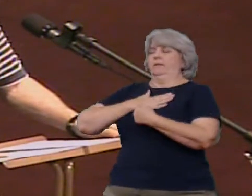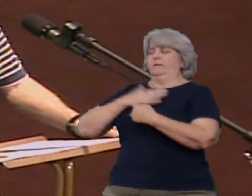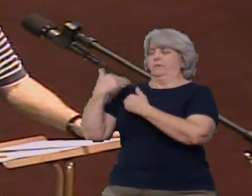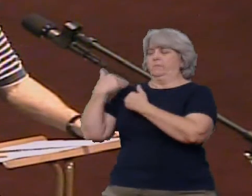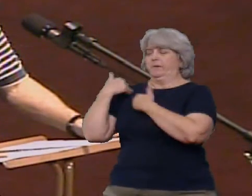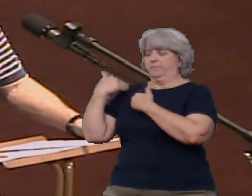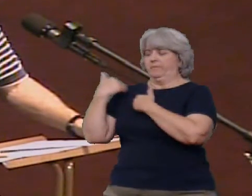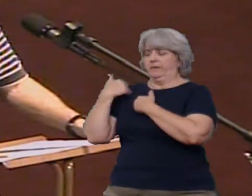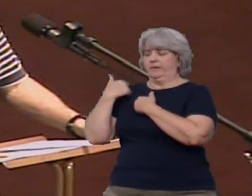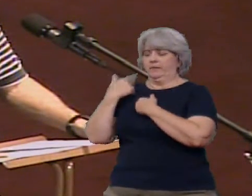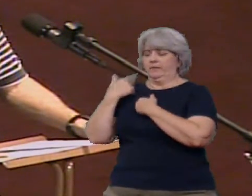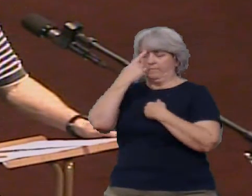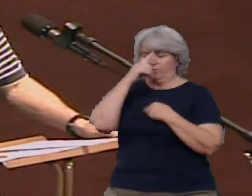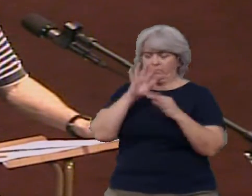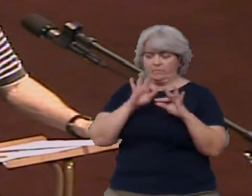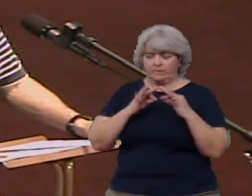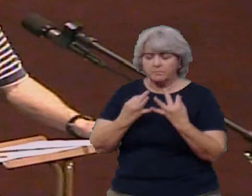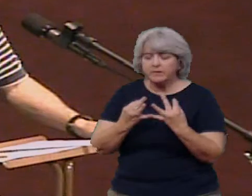our families